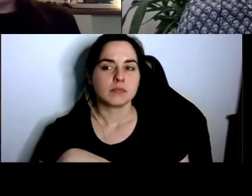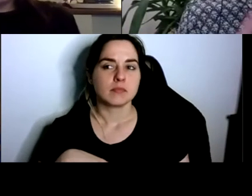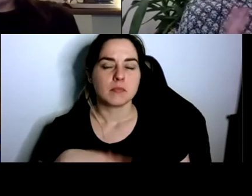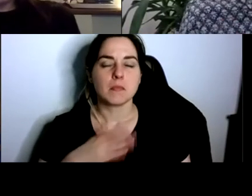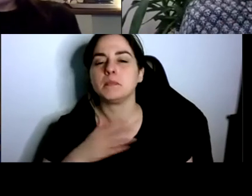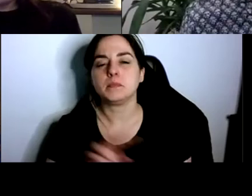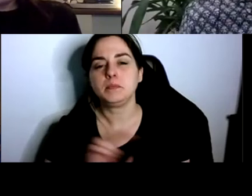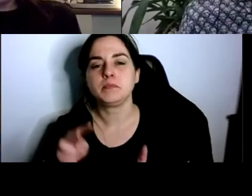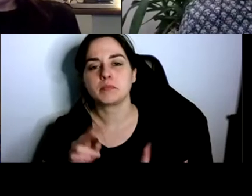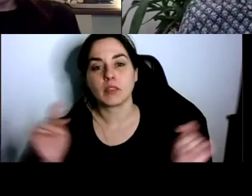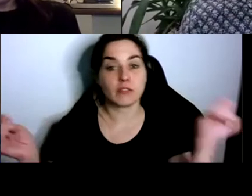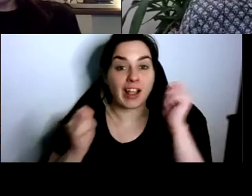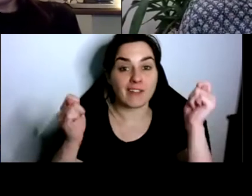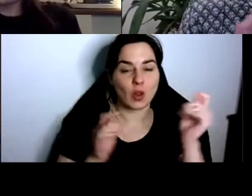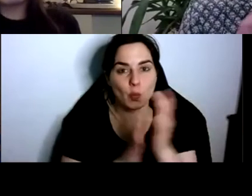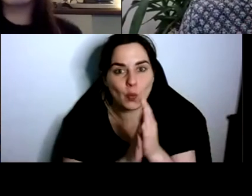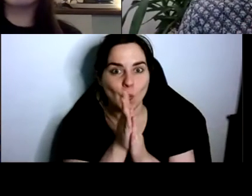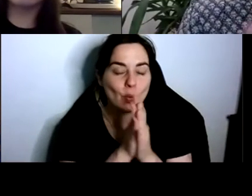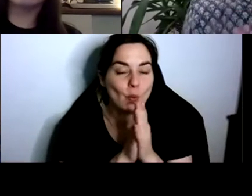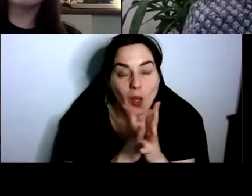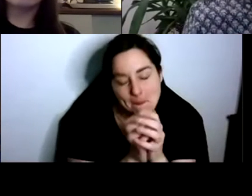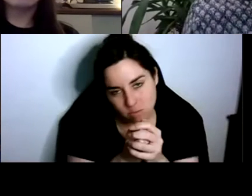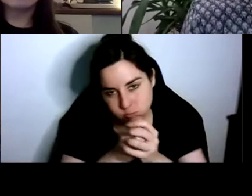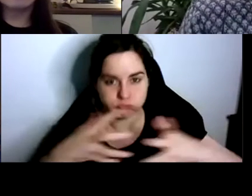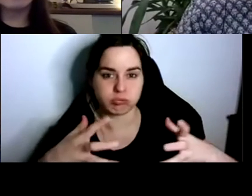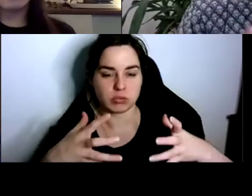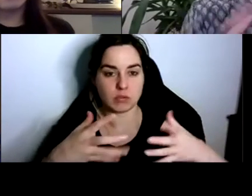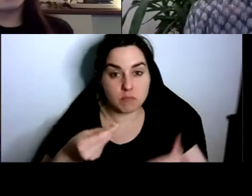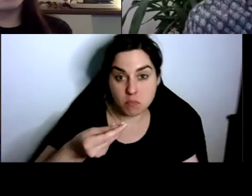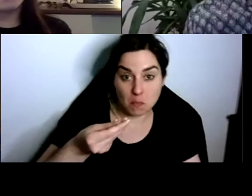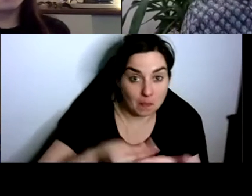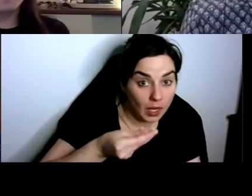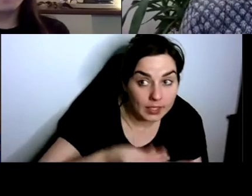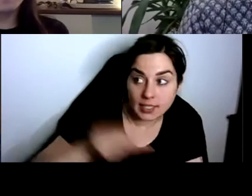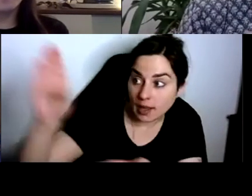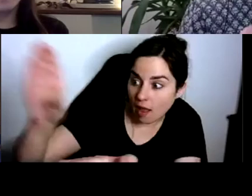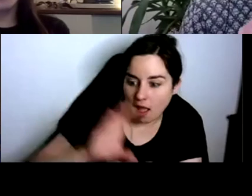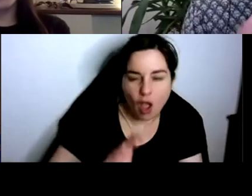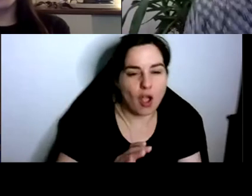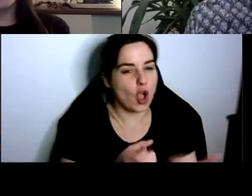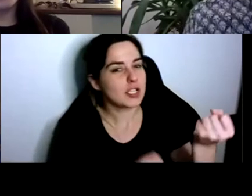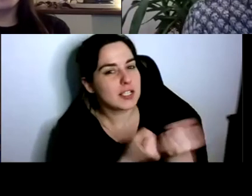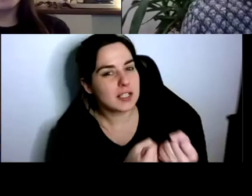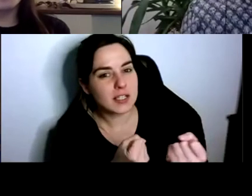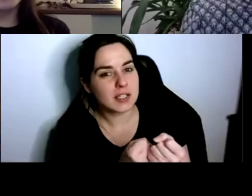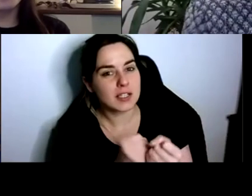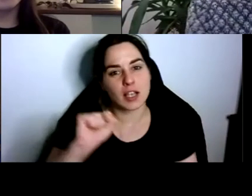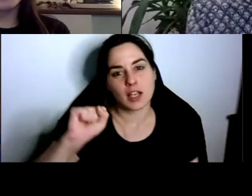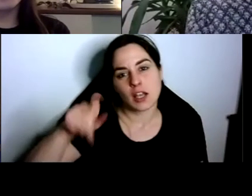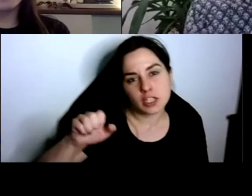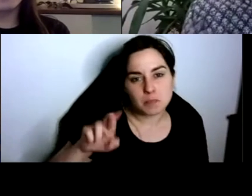the thrill of getting bigger, by the potential funding and sponsorship and glitz and glamour